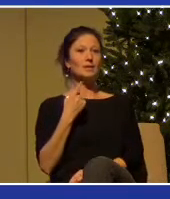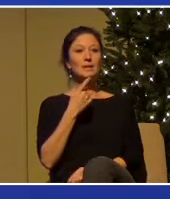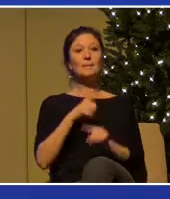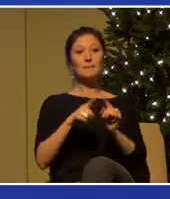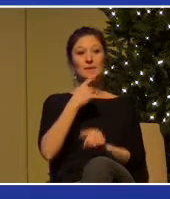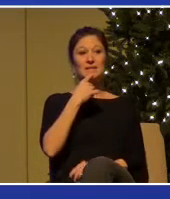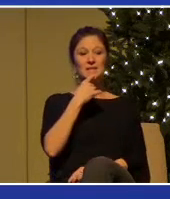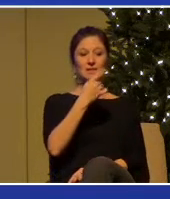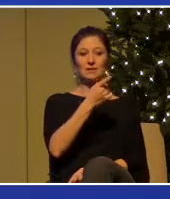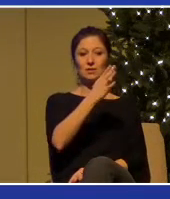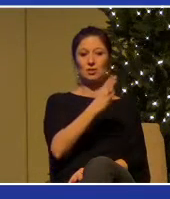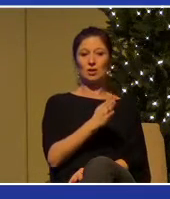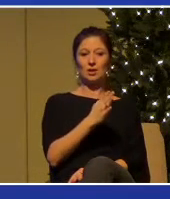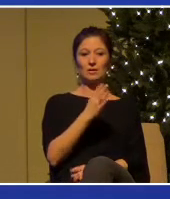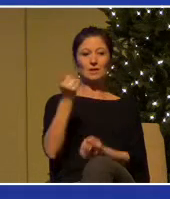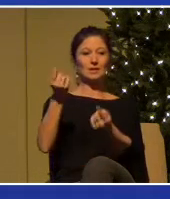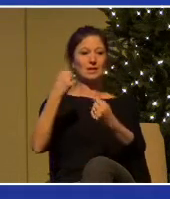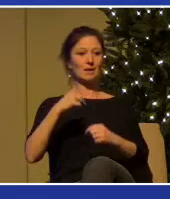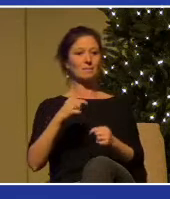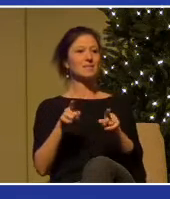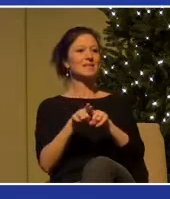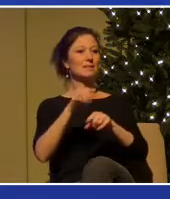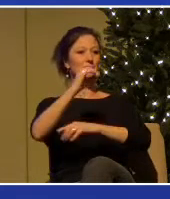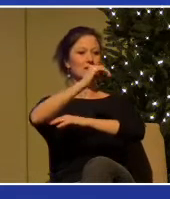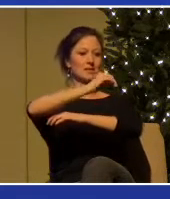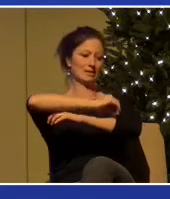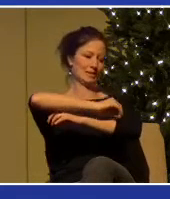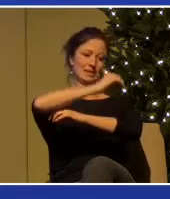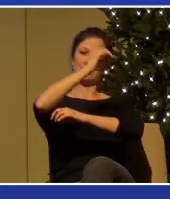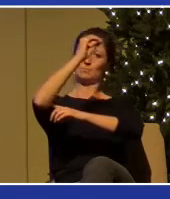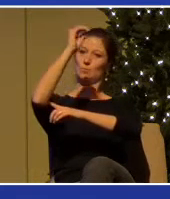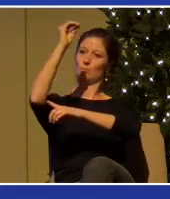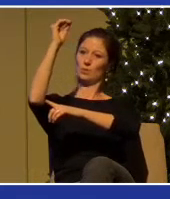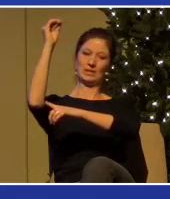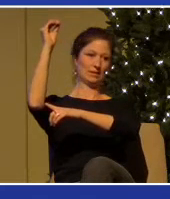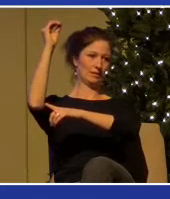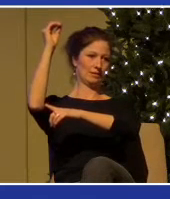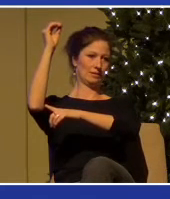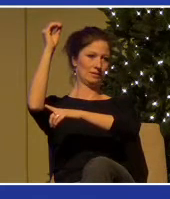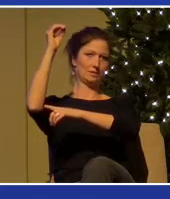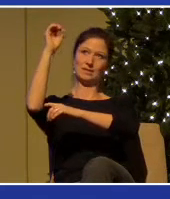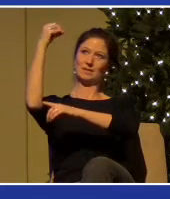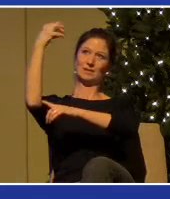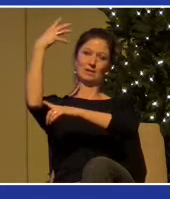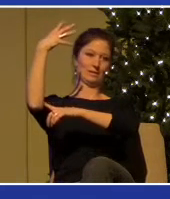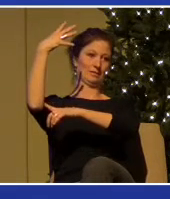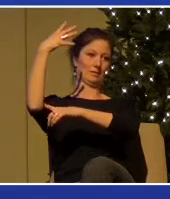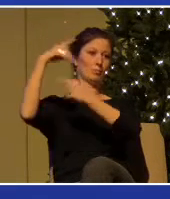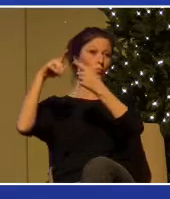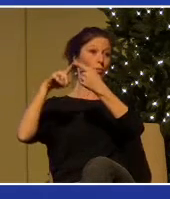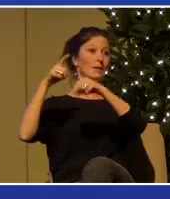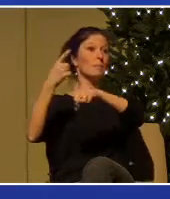to us like the sun in the morning, when it is time.